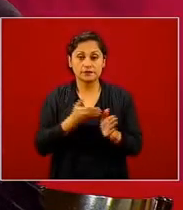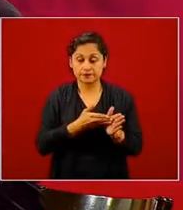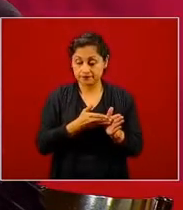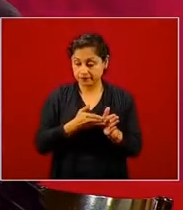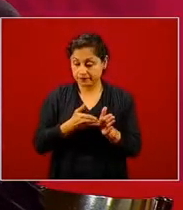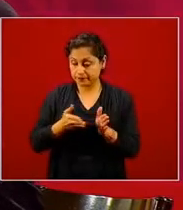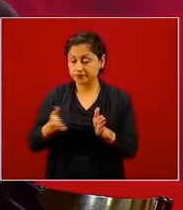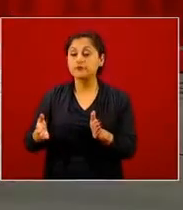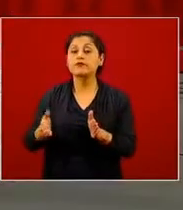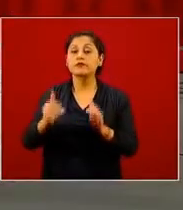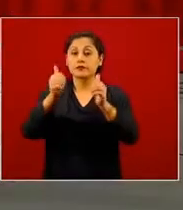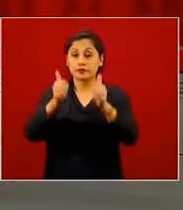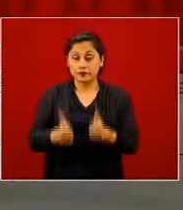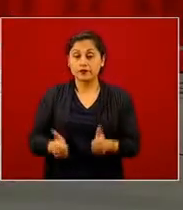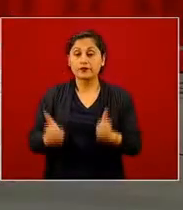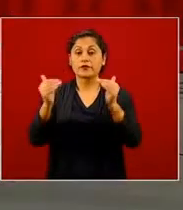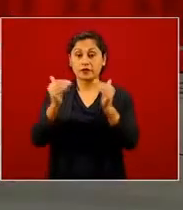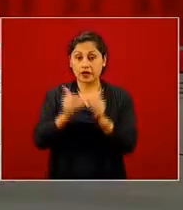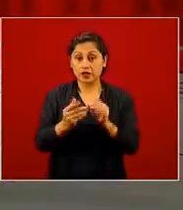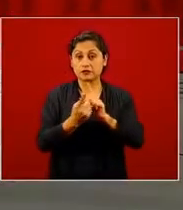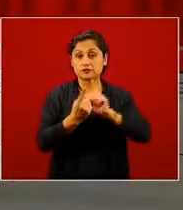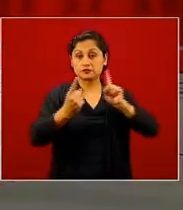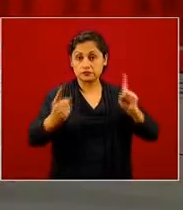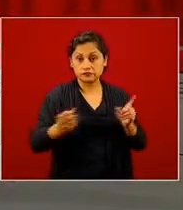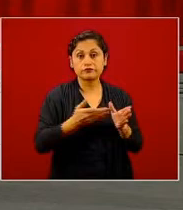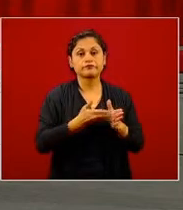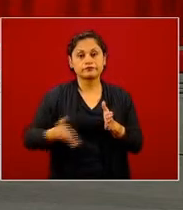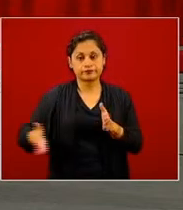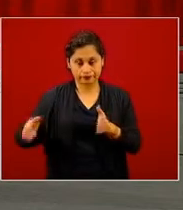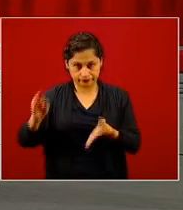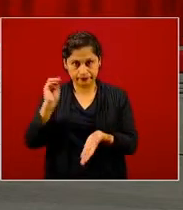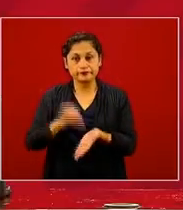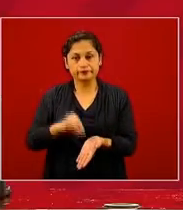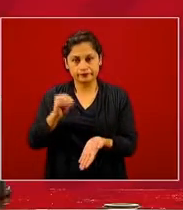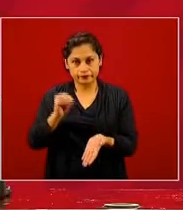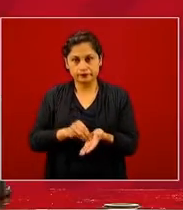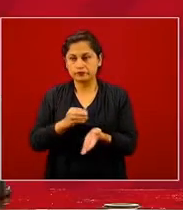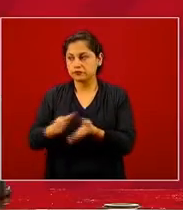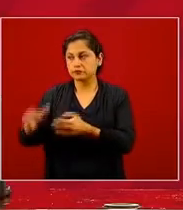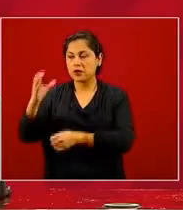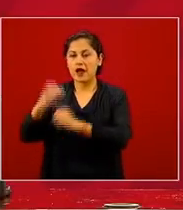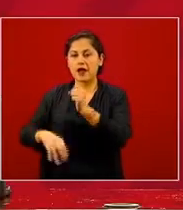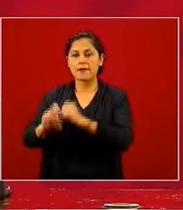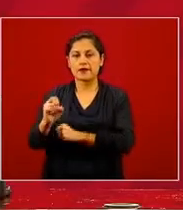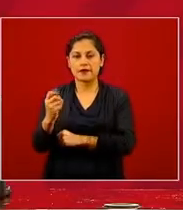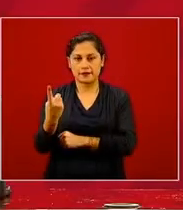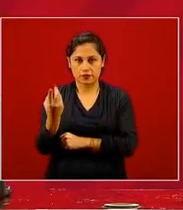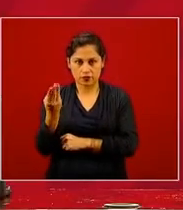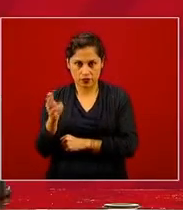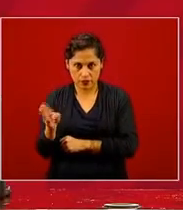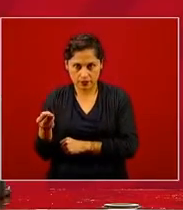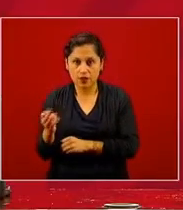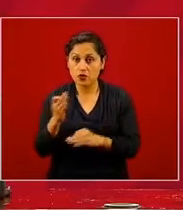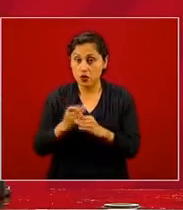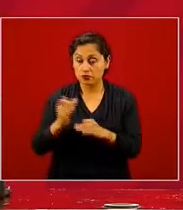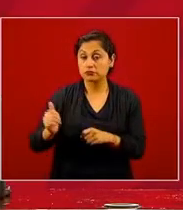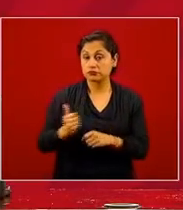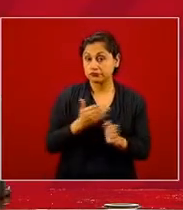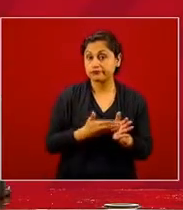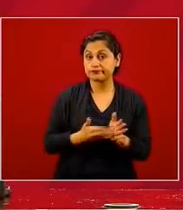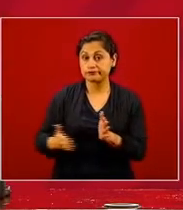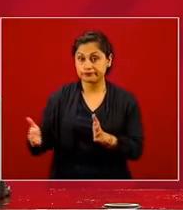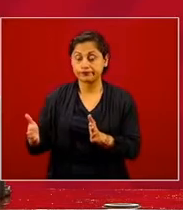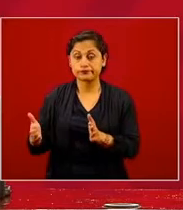Why is this? Well, this is because this is something easy. During the national campaign, which we